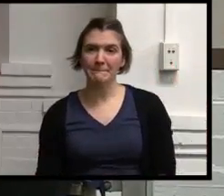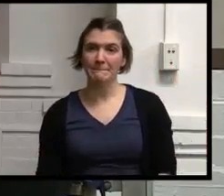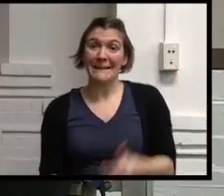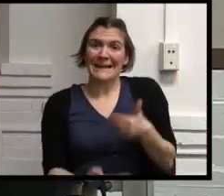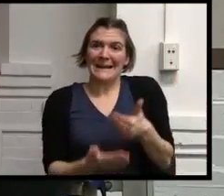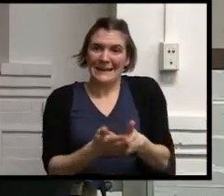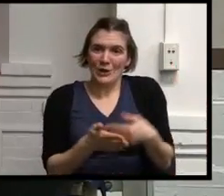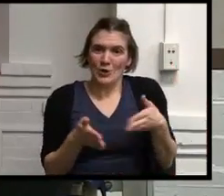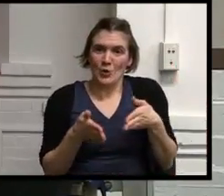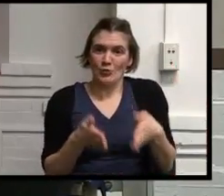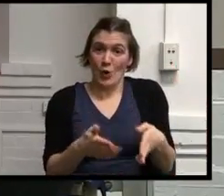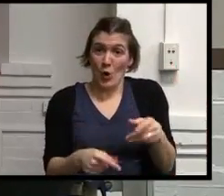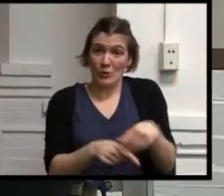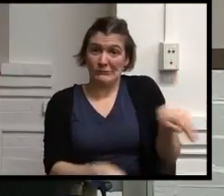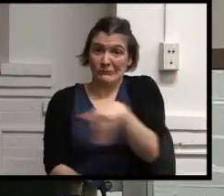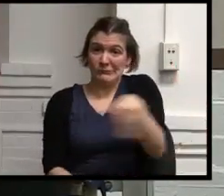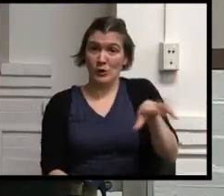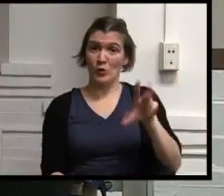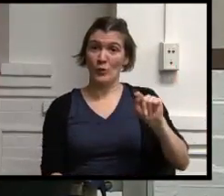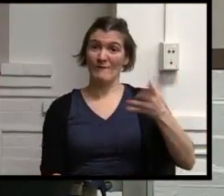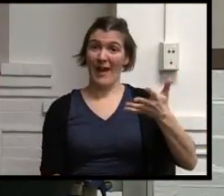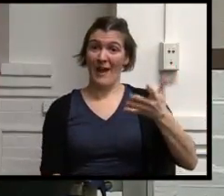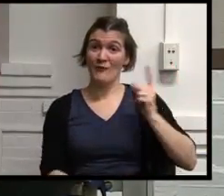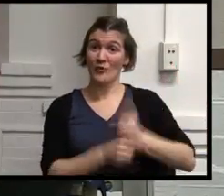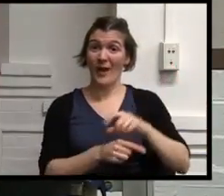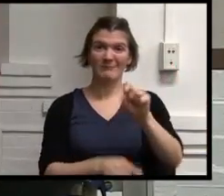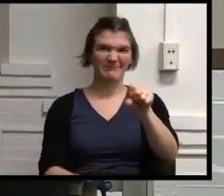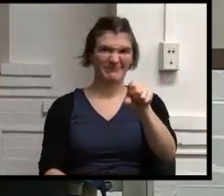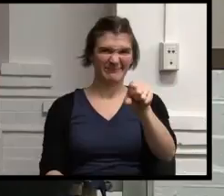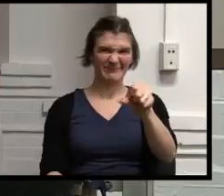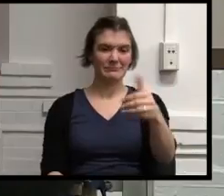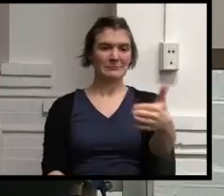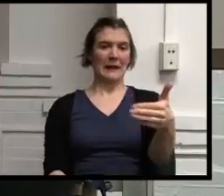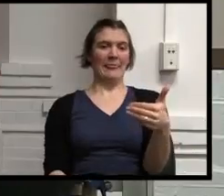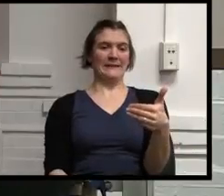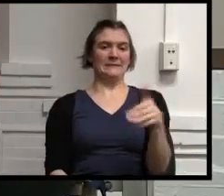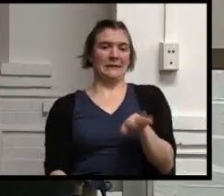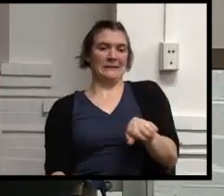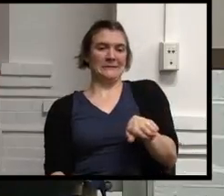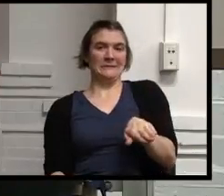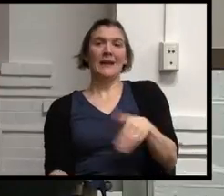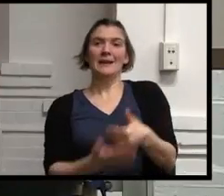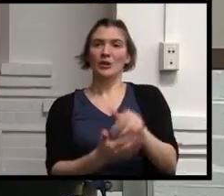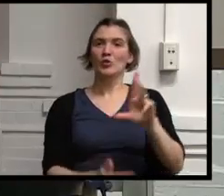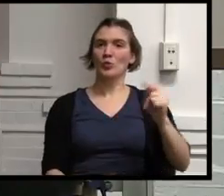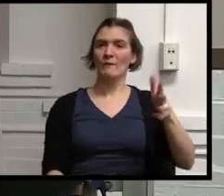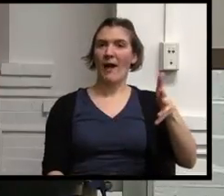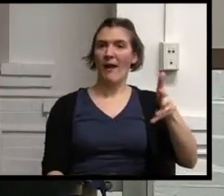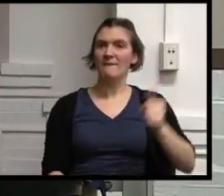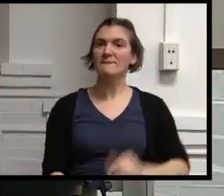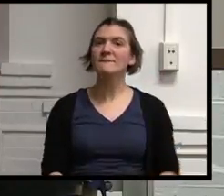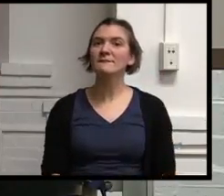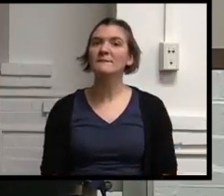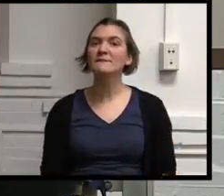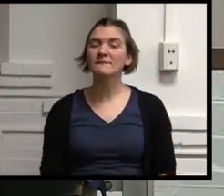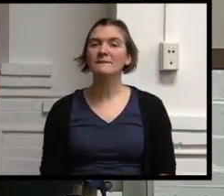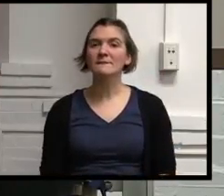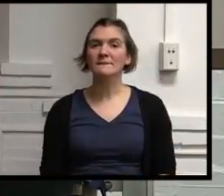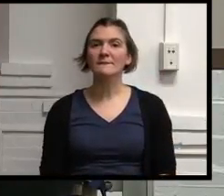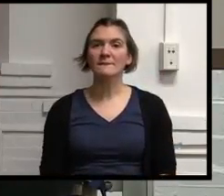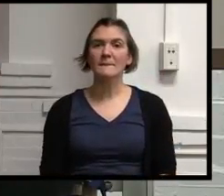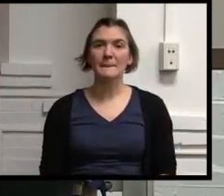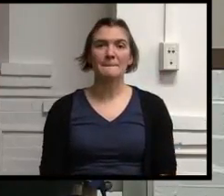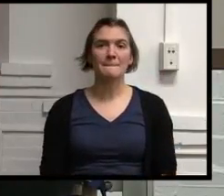Closer to the road, To the south, To the closer, south and a little to the east. to yeah. Route 5. yeah, closer to Route 5, yeah. Certainly closer to Route 5,